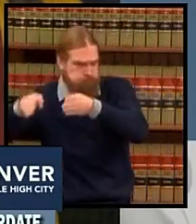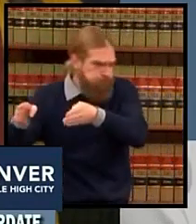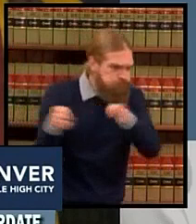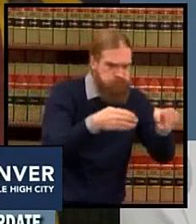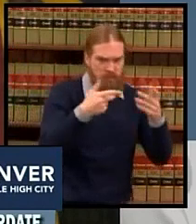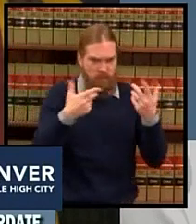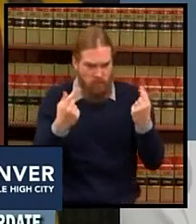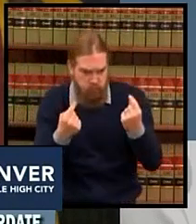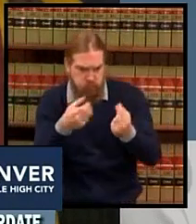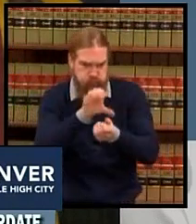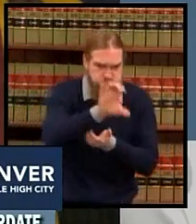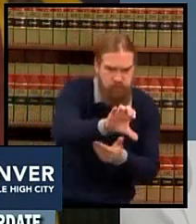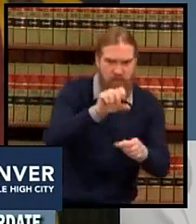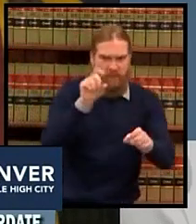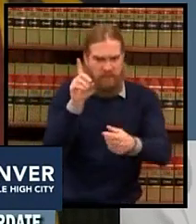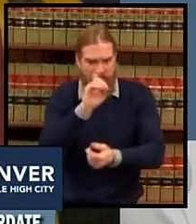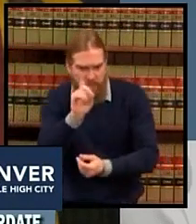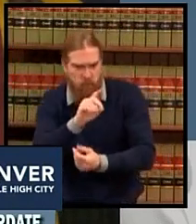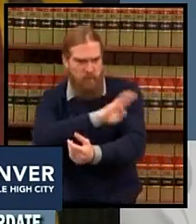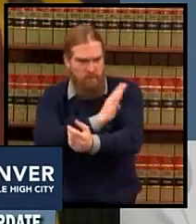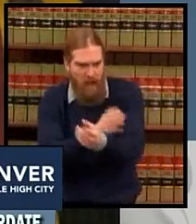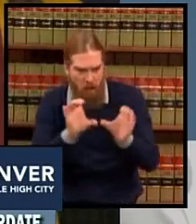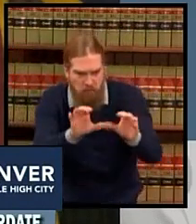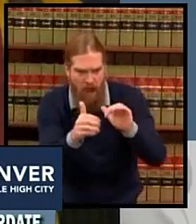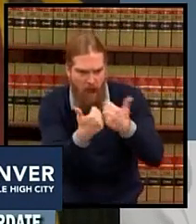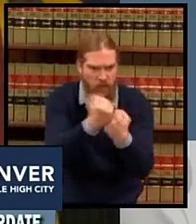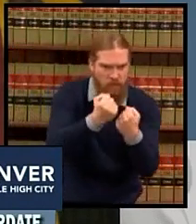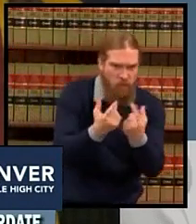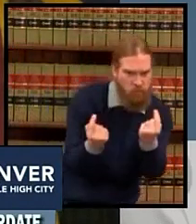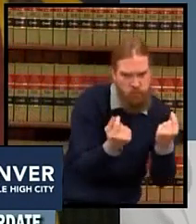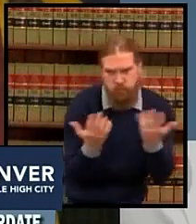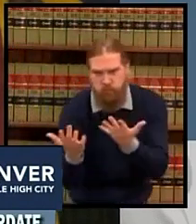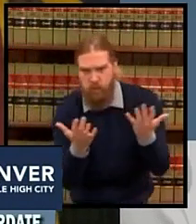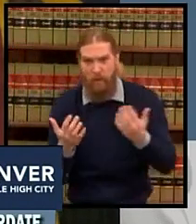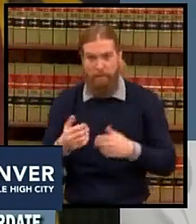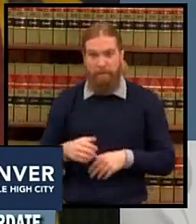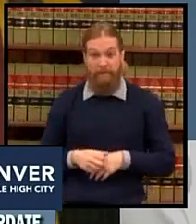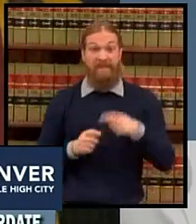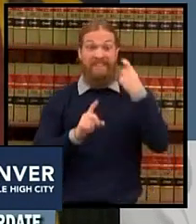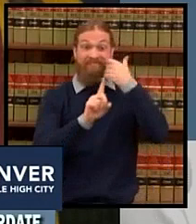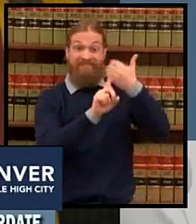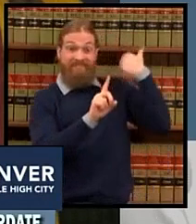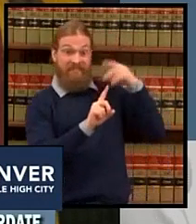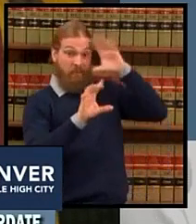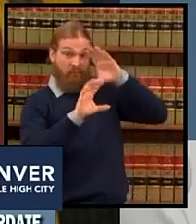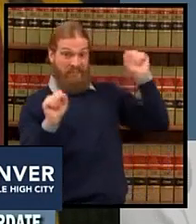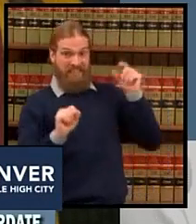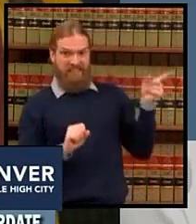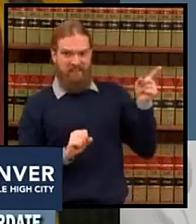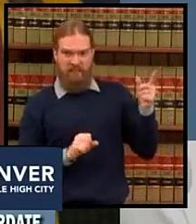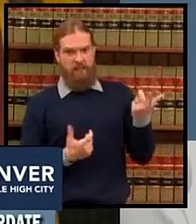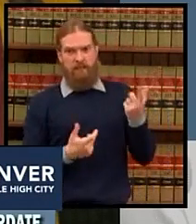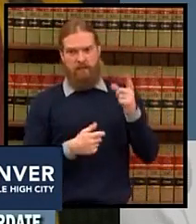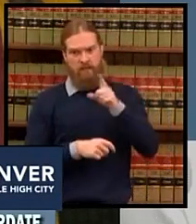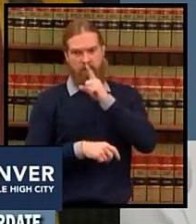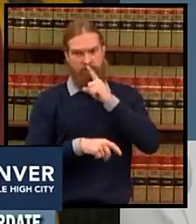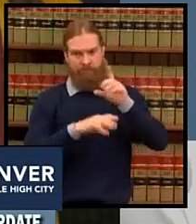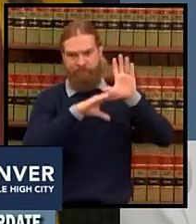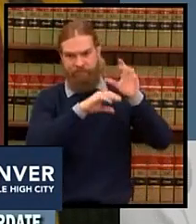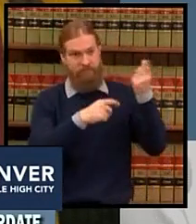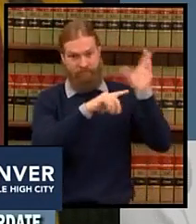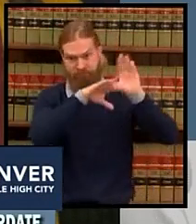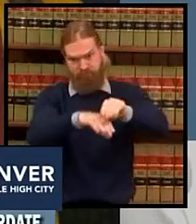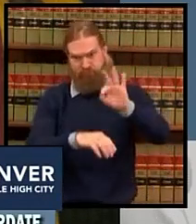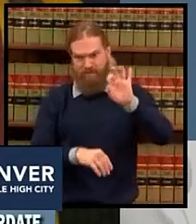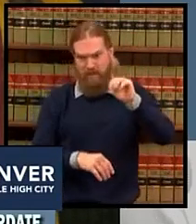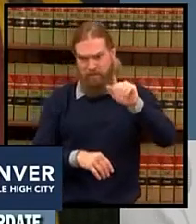We know the hand that FEMA was dealt under the previous administration, and we're encouraged by what the Biden administration has done